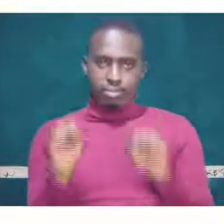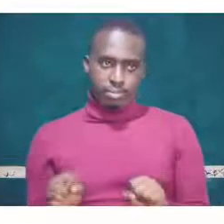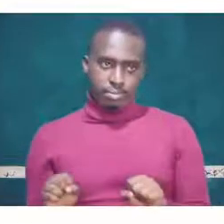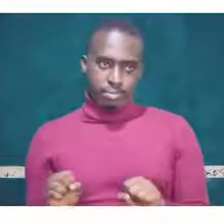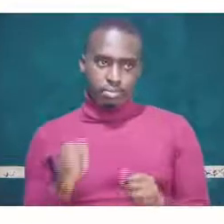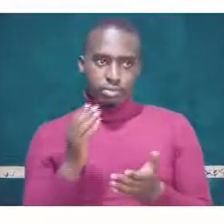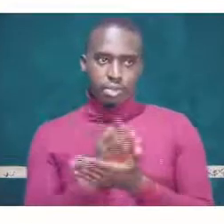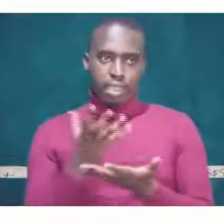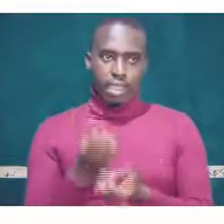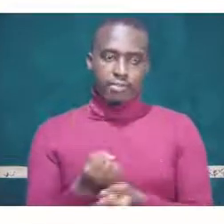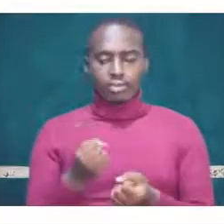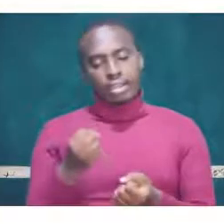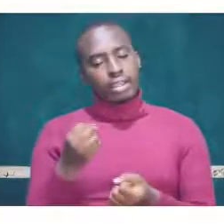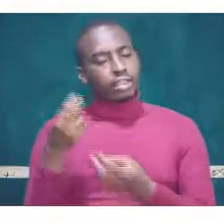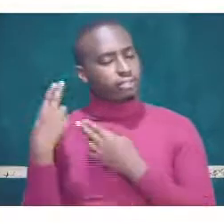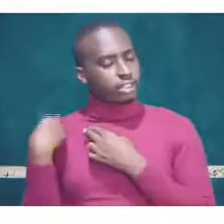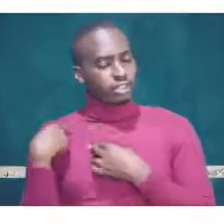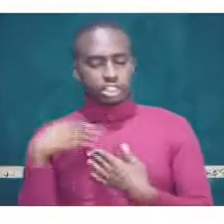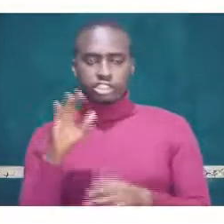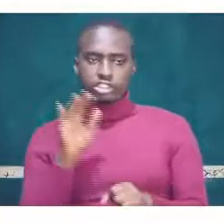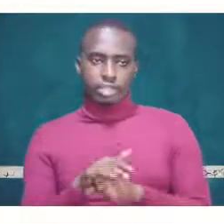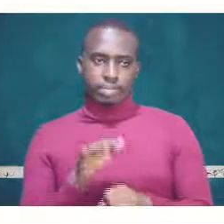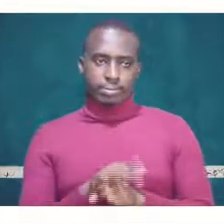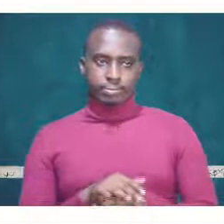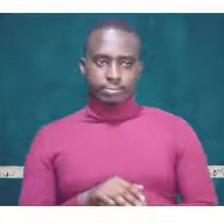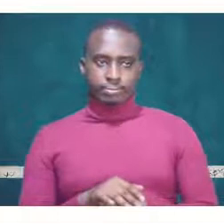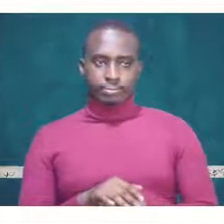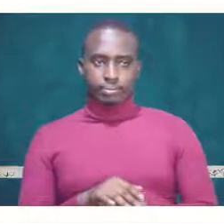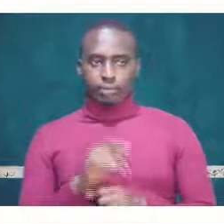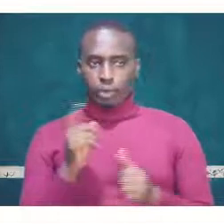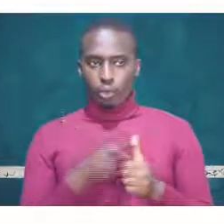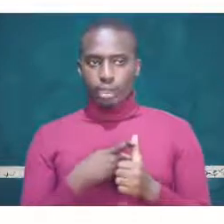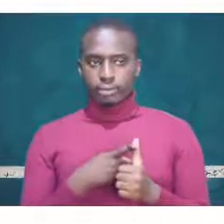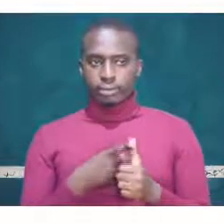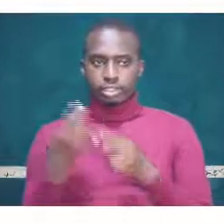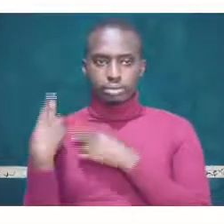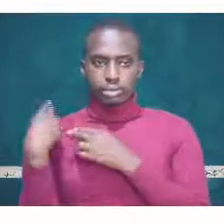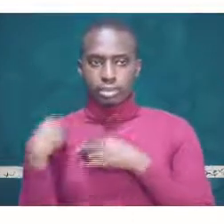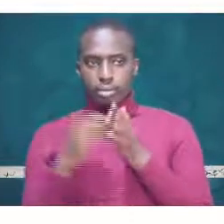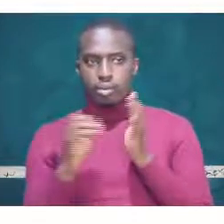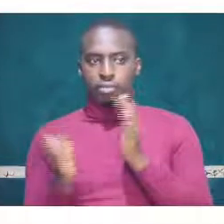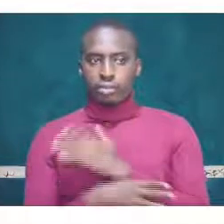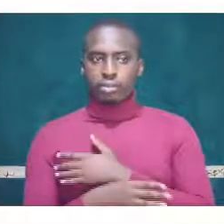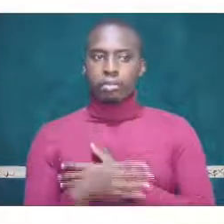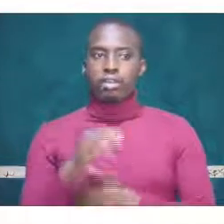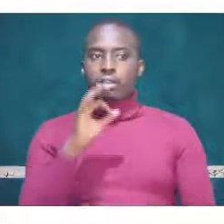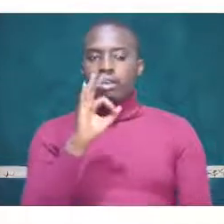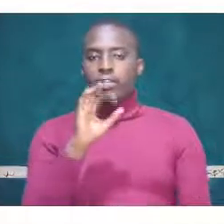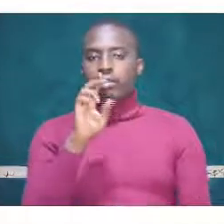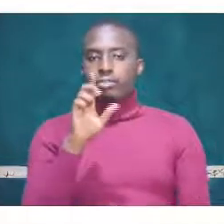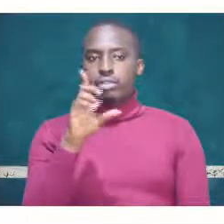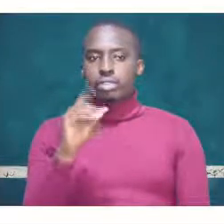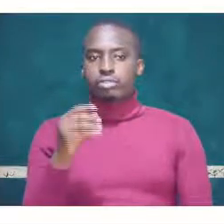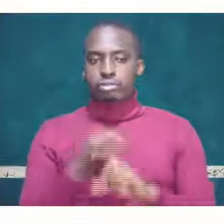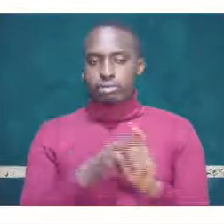system has a multiple interacting functions. One, responsible for removing interstitial fluid from the tissues,